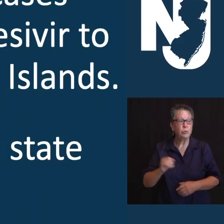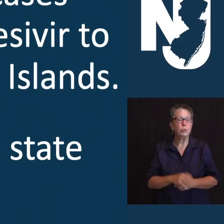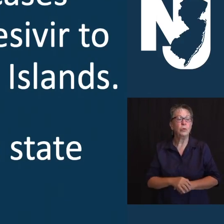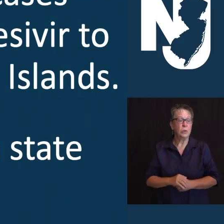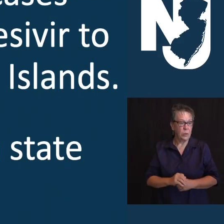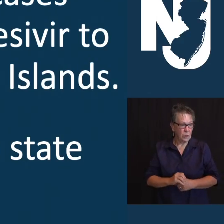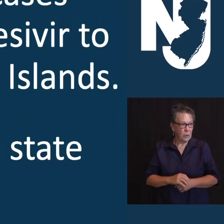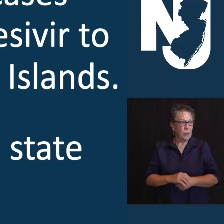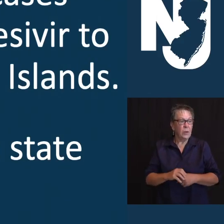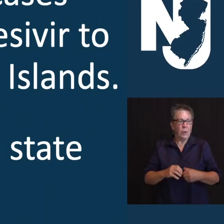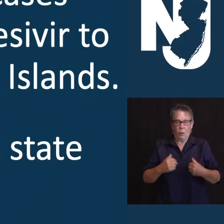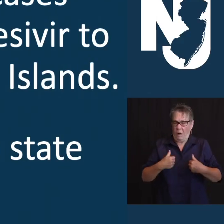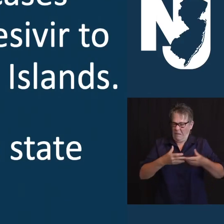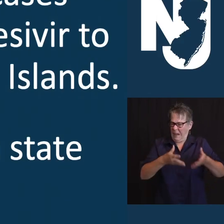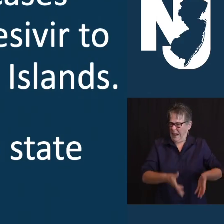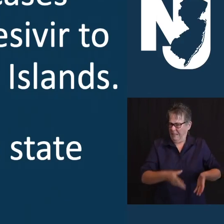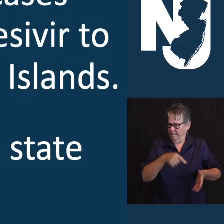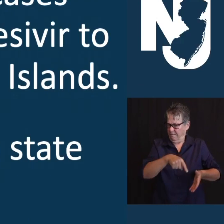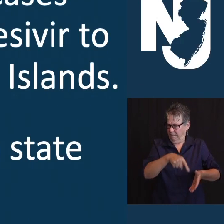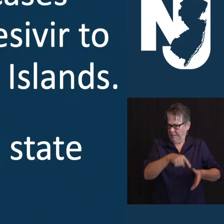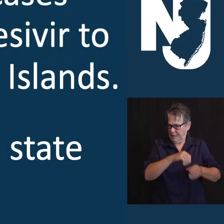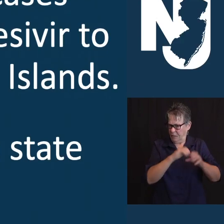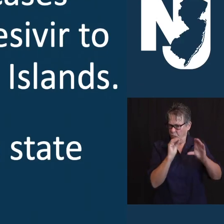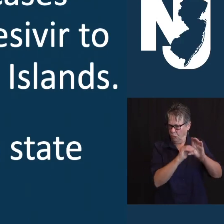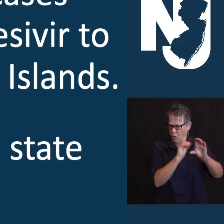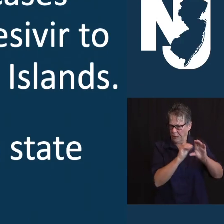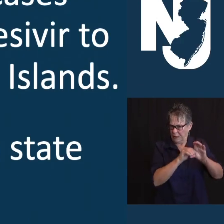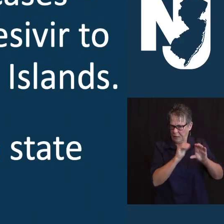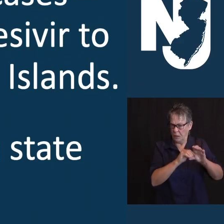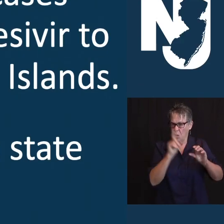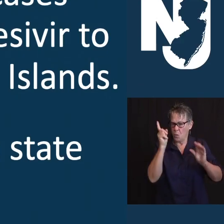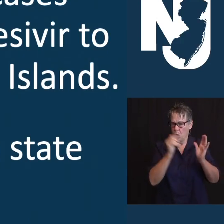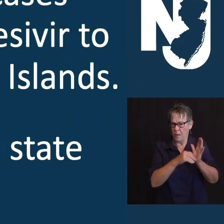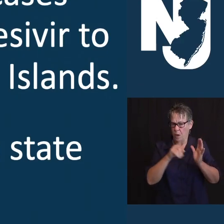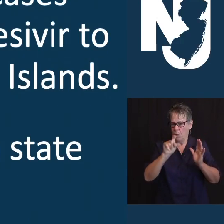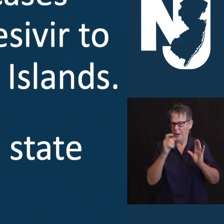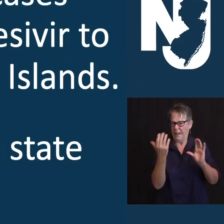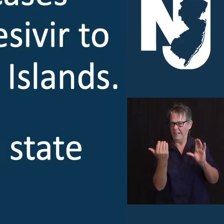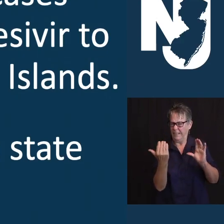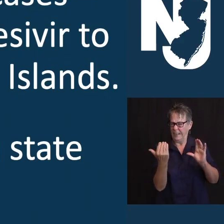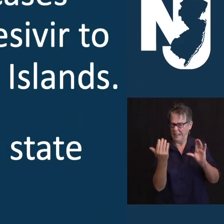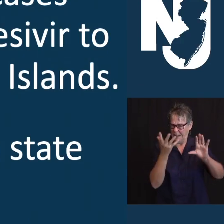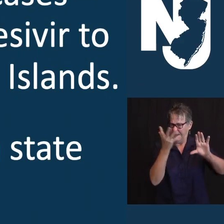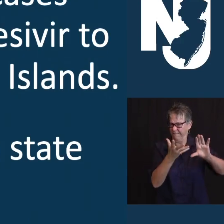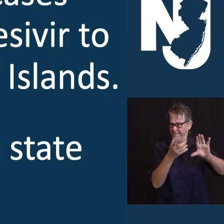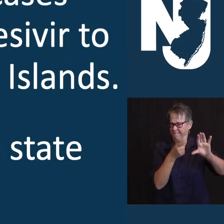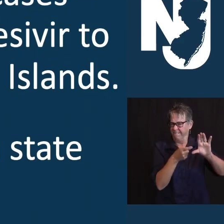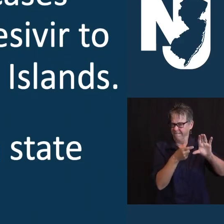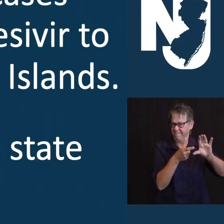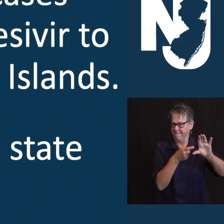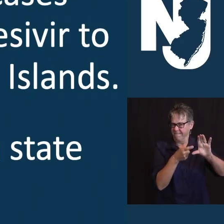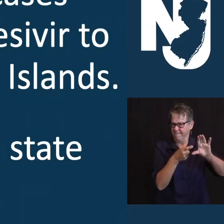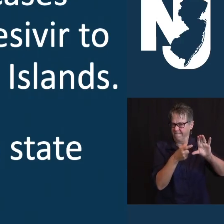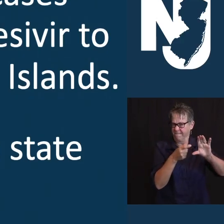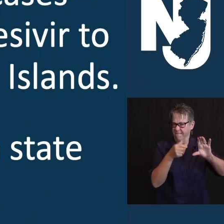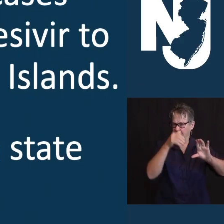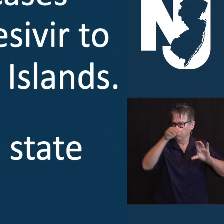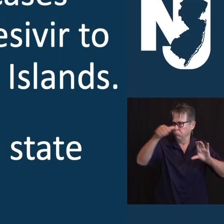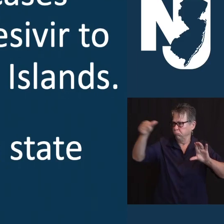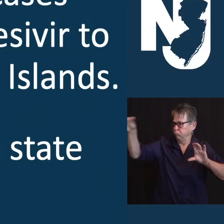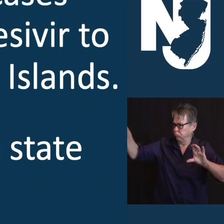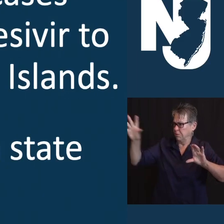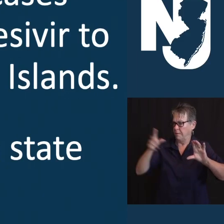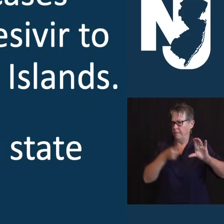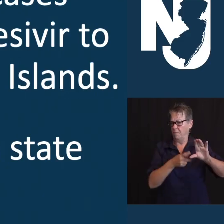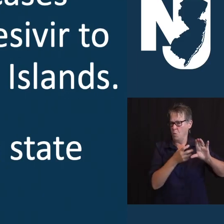donating 148, still have 1,100 cases in our stockpile, so we're happy to assist our fellow states in